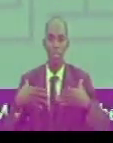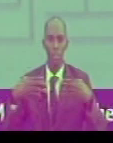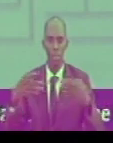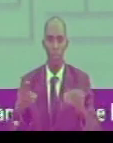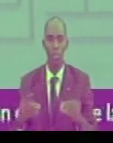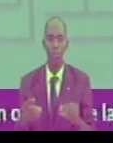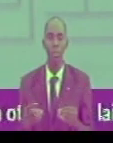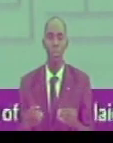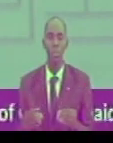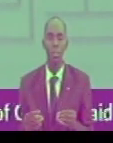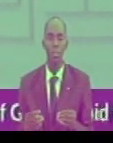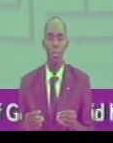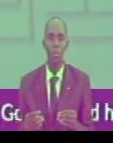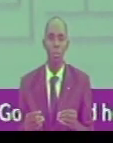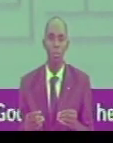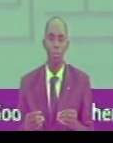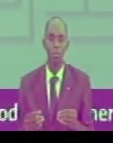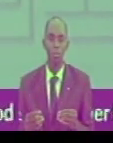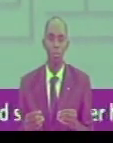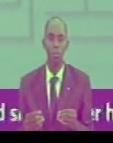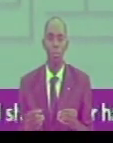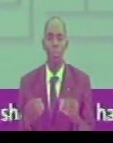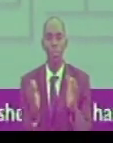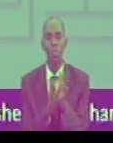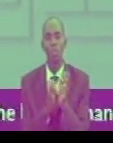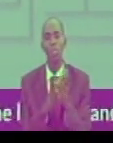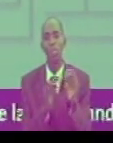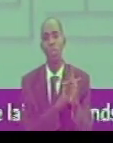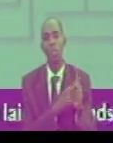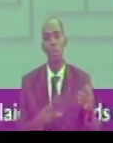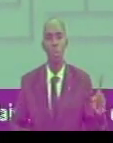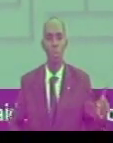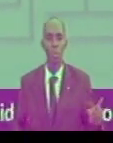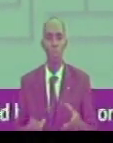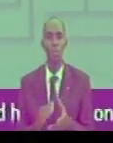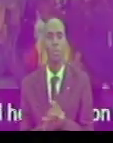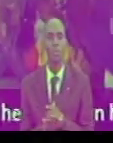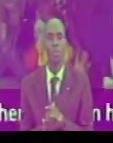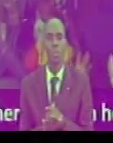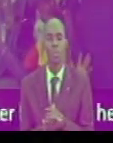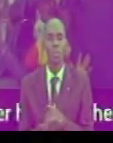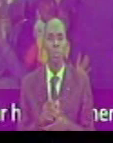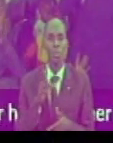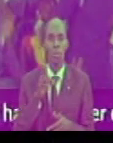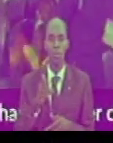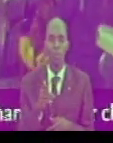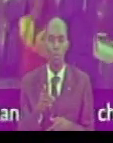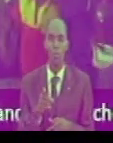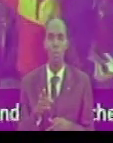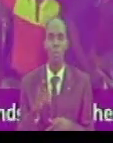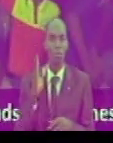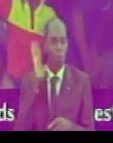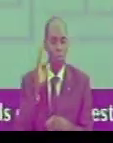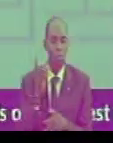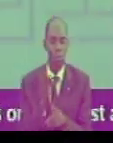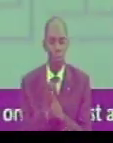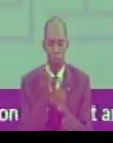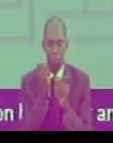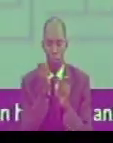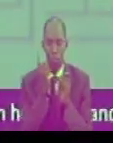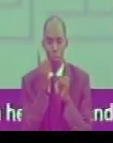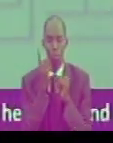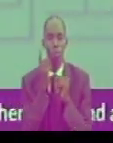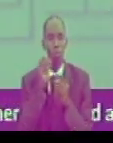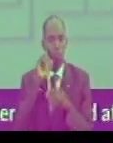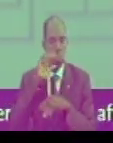will just wake up tomorrow morning and you find that everything is done. Rise up your feet now and begin to praise the name of the Lord for